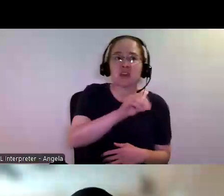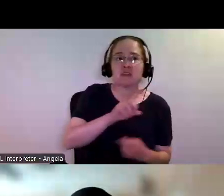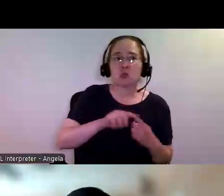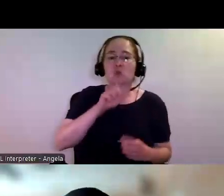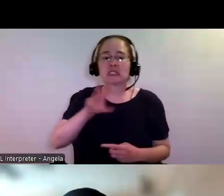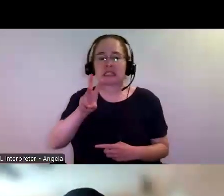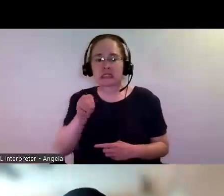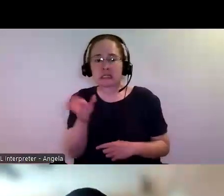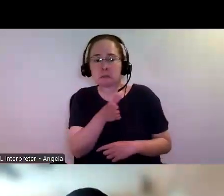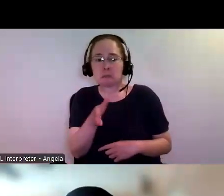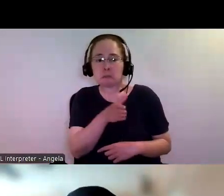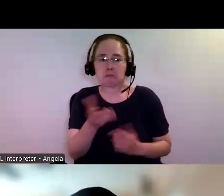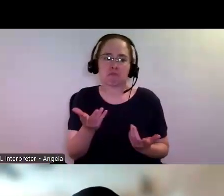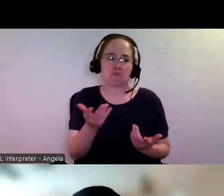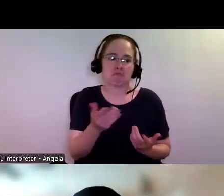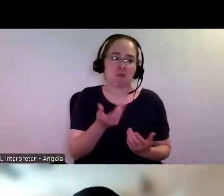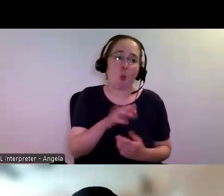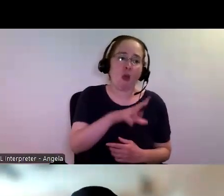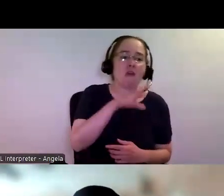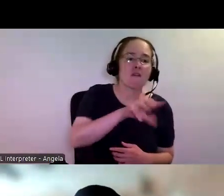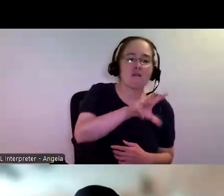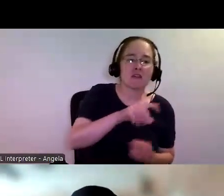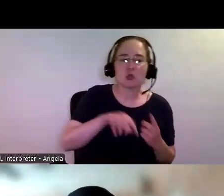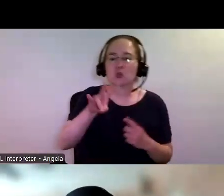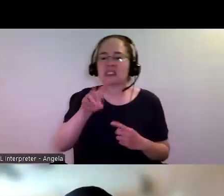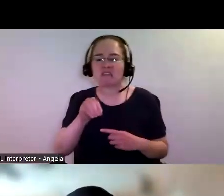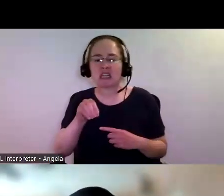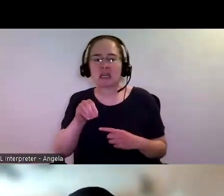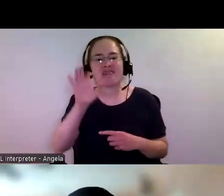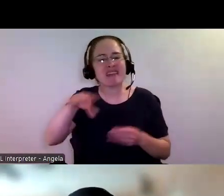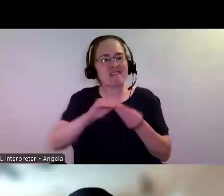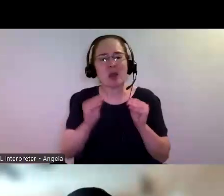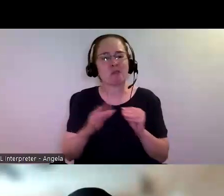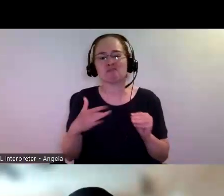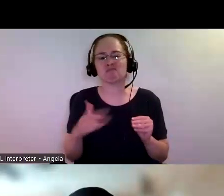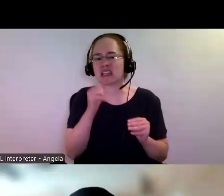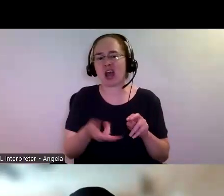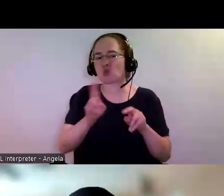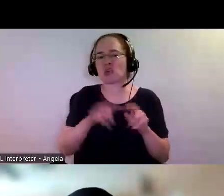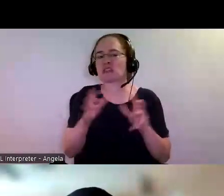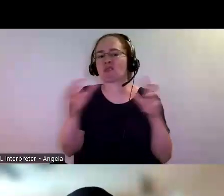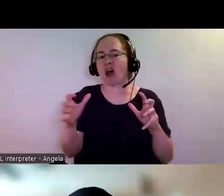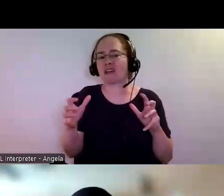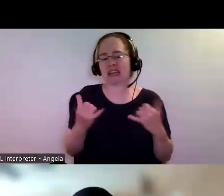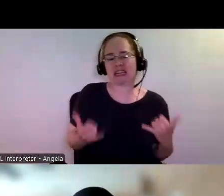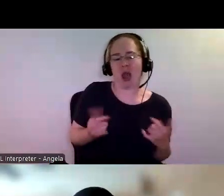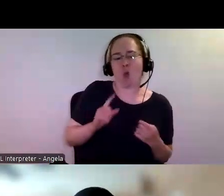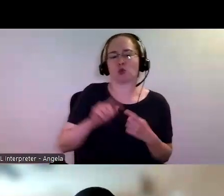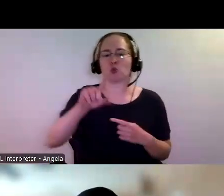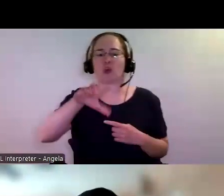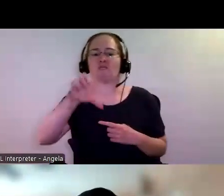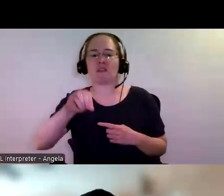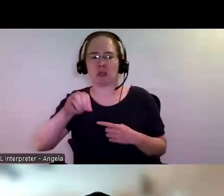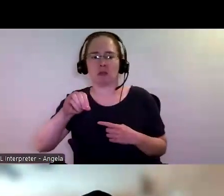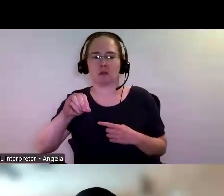60, 50 even to 70, really won't increase much between now and 2050 as a percentage of the population.